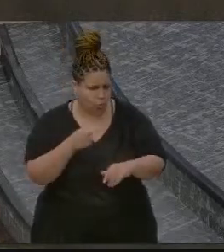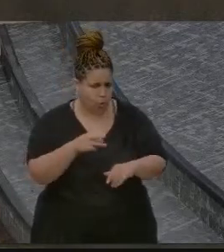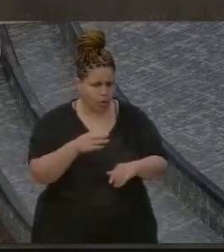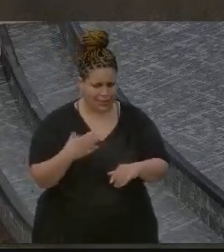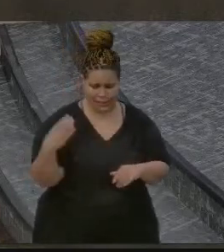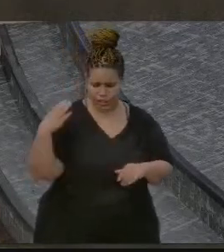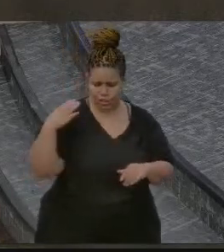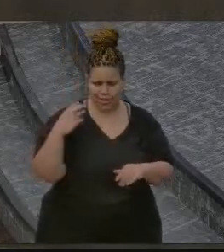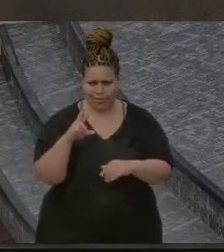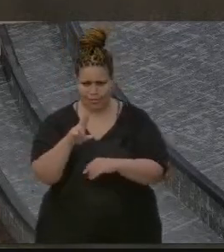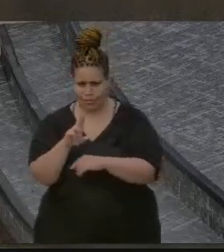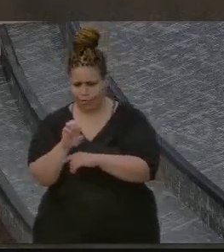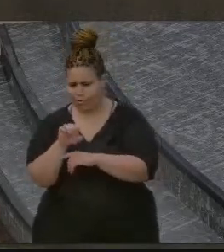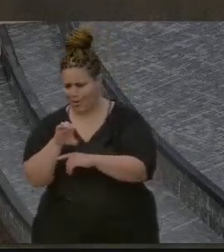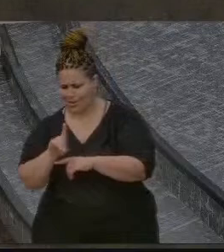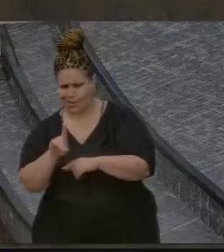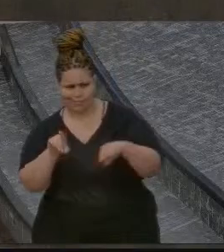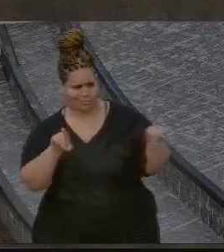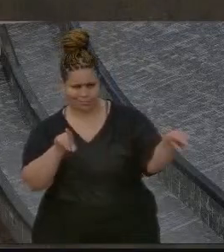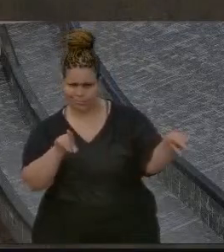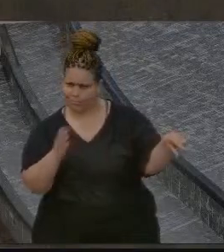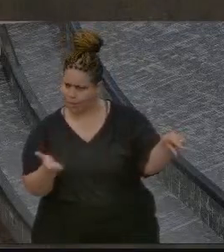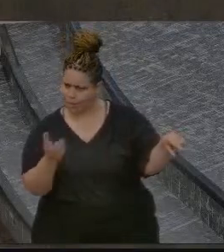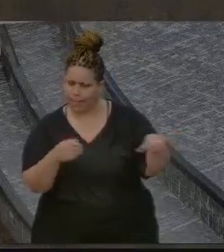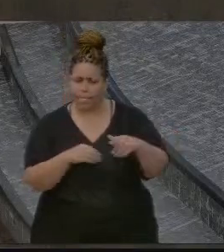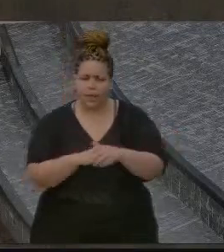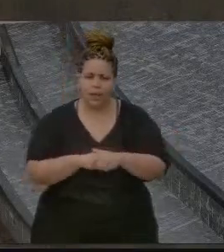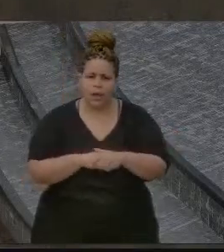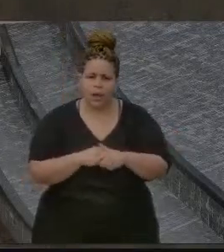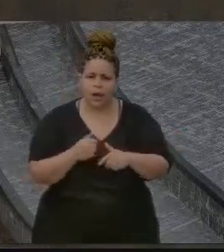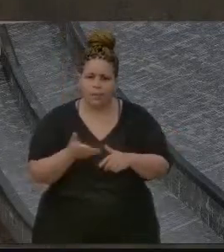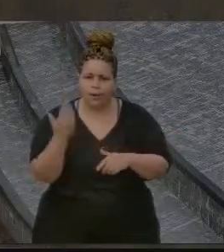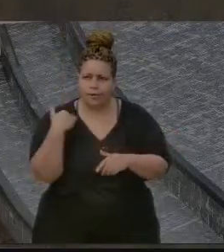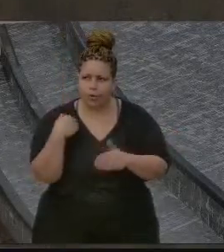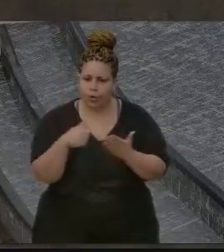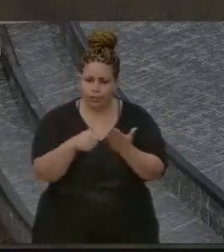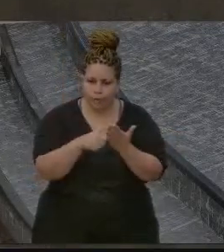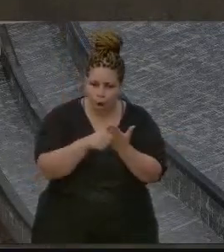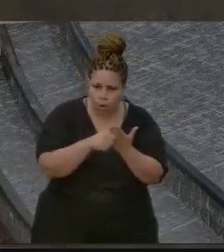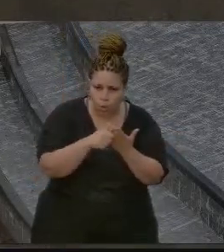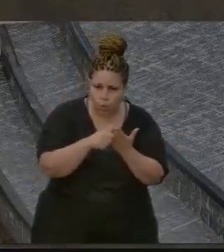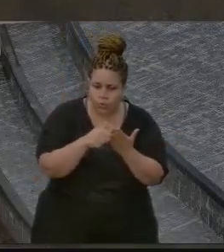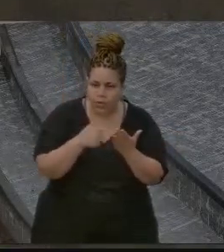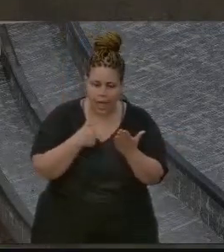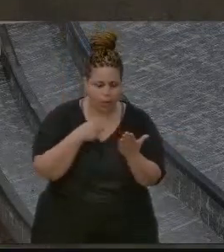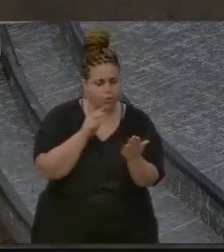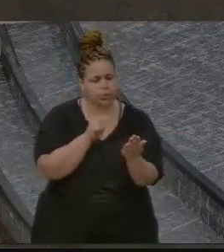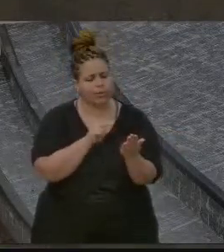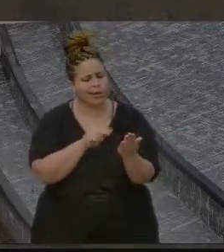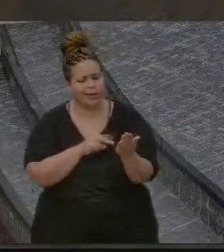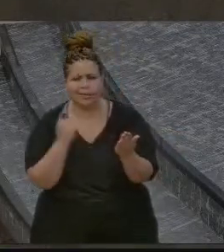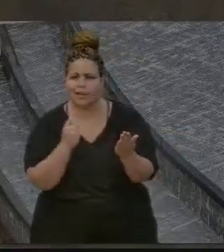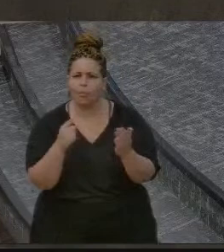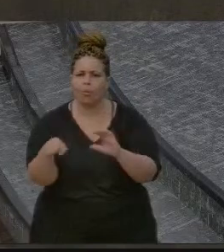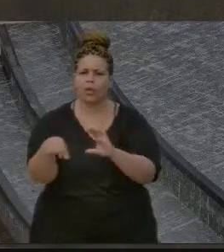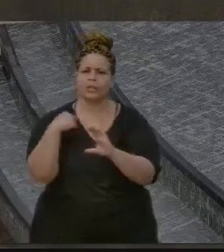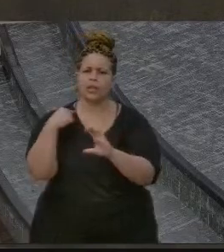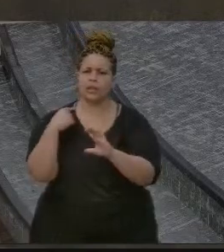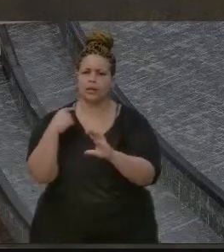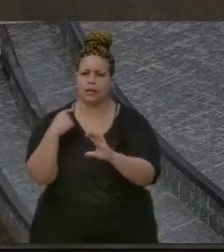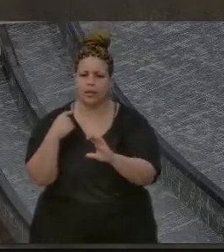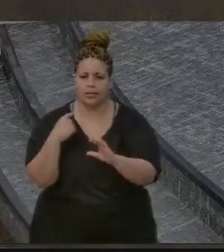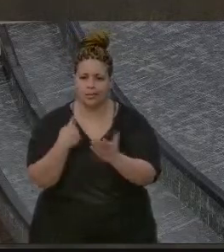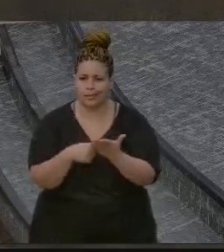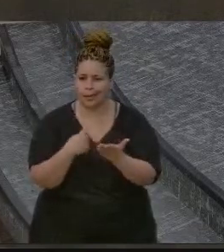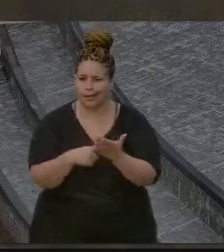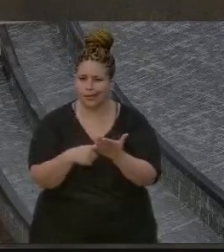reading some stuff, like articles that someone had sent, and it was around school safety,